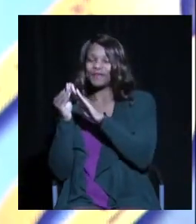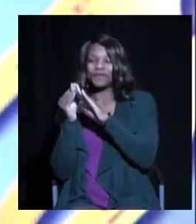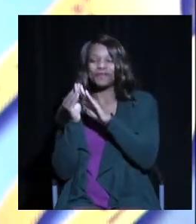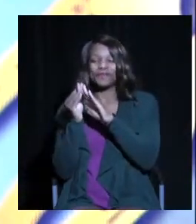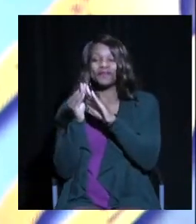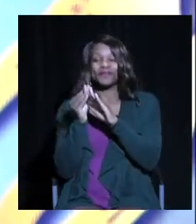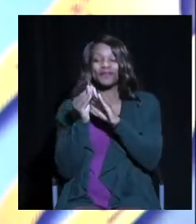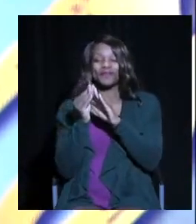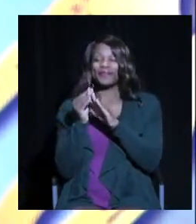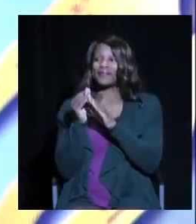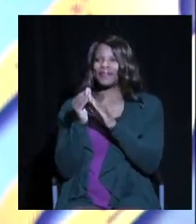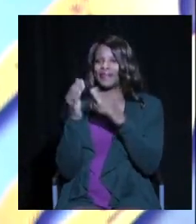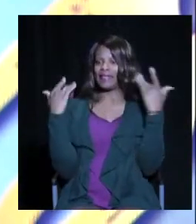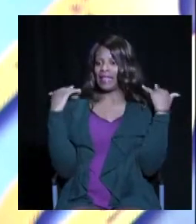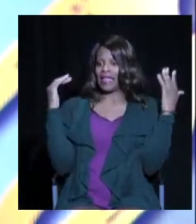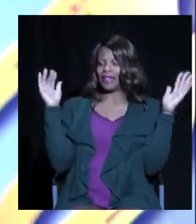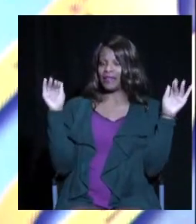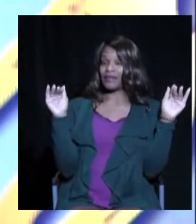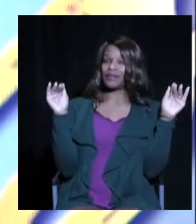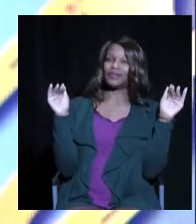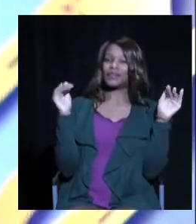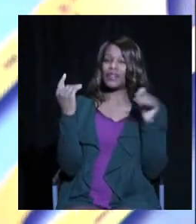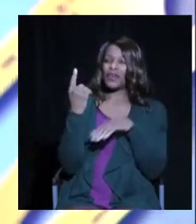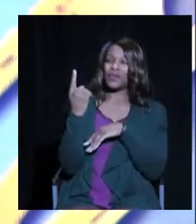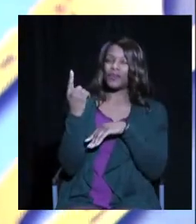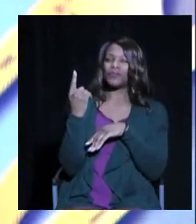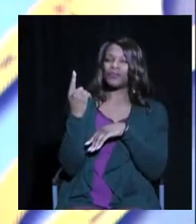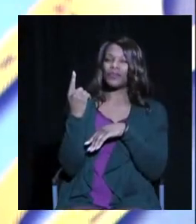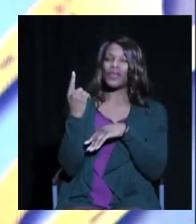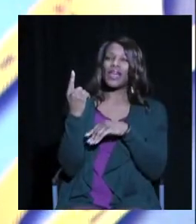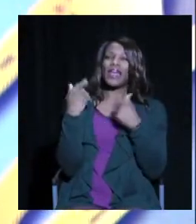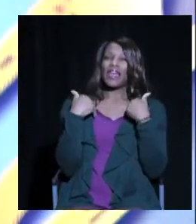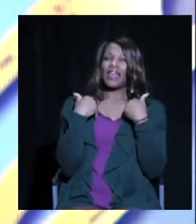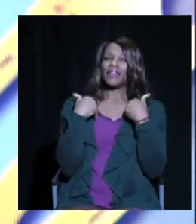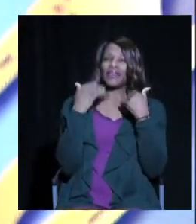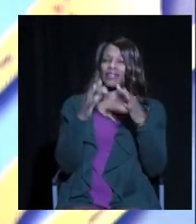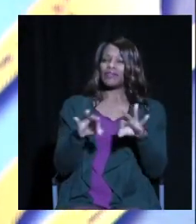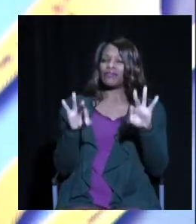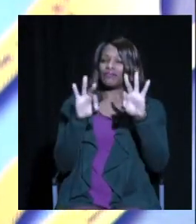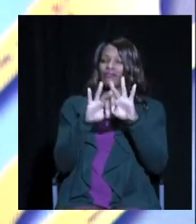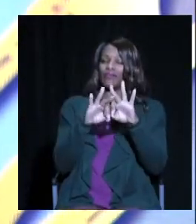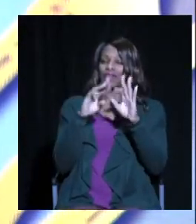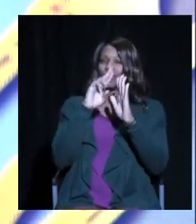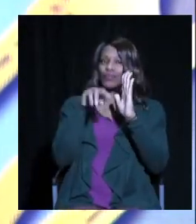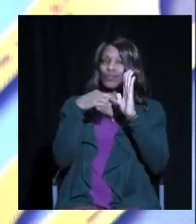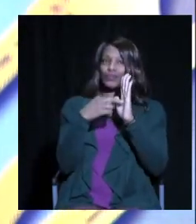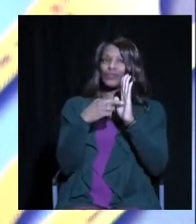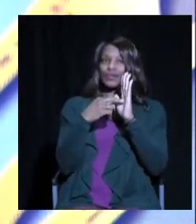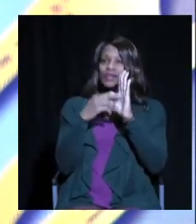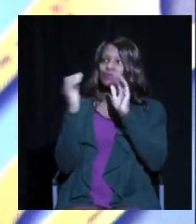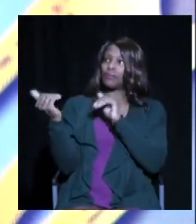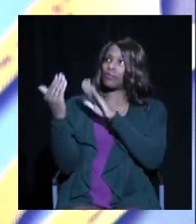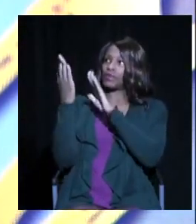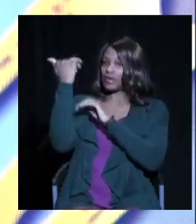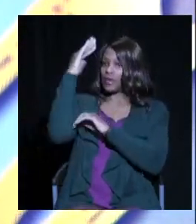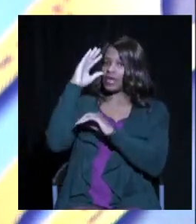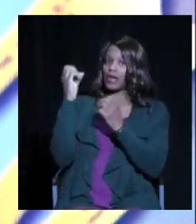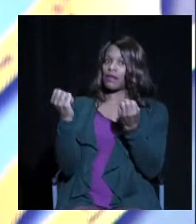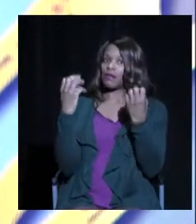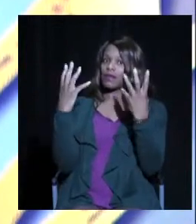And Gabriel seems to be one of those angels who has a special role. Seems like he's in God's presence a lot. We see some things that